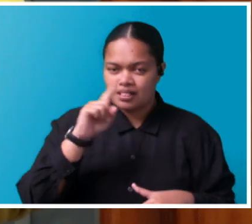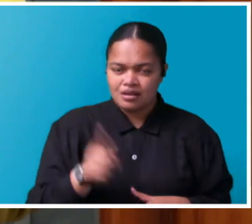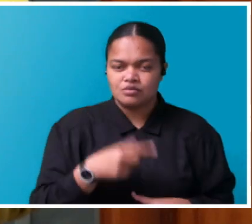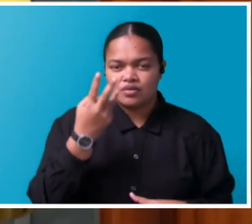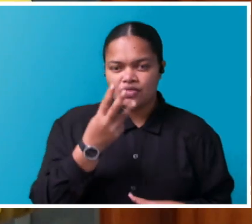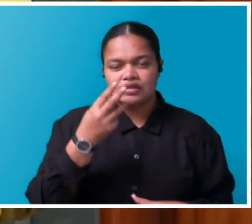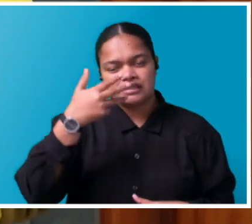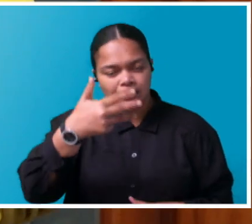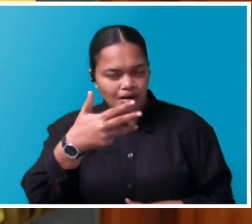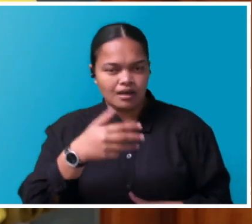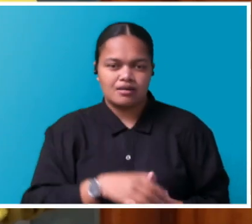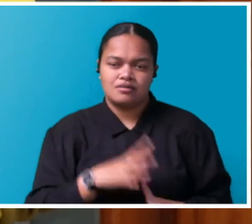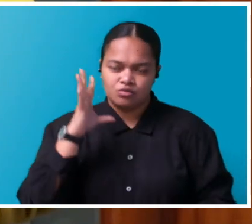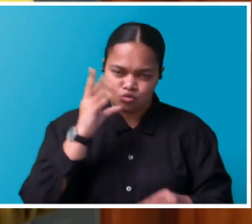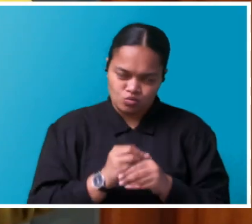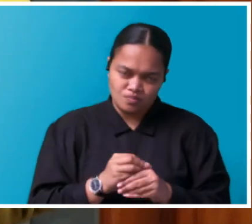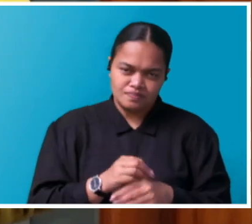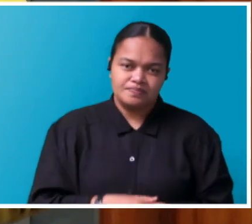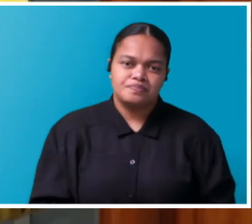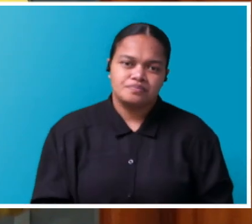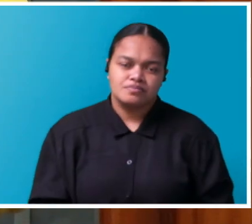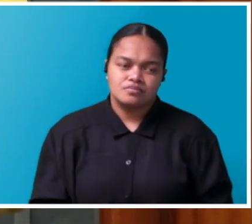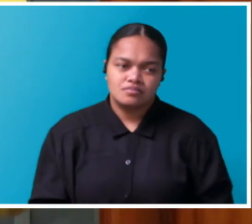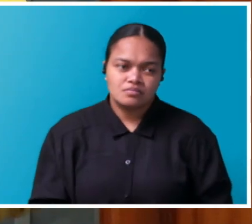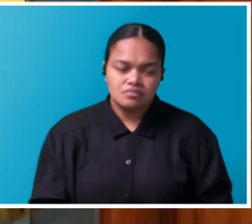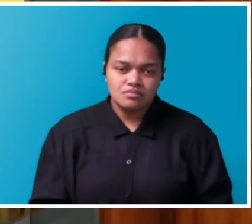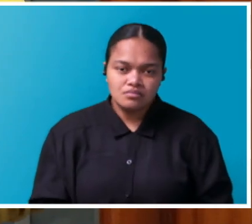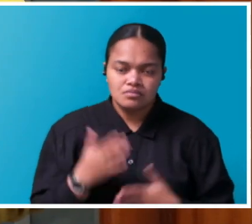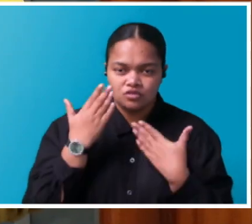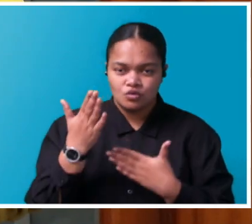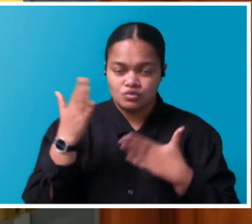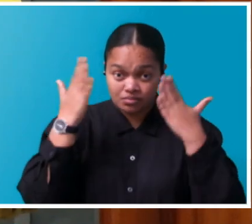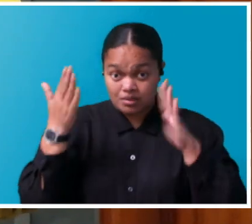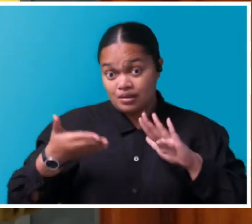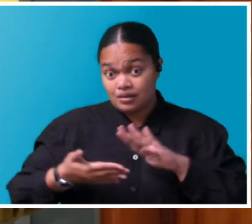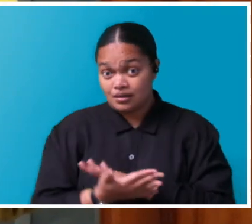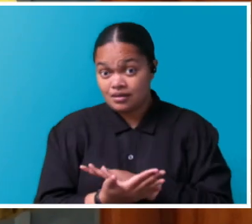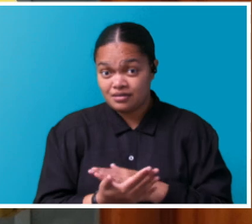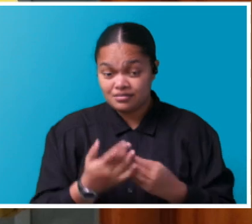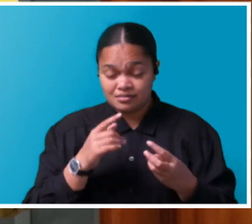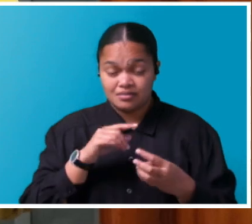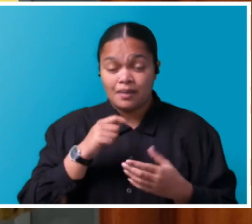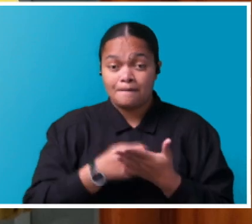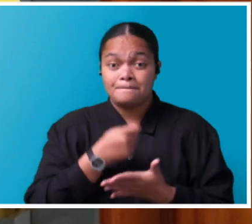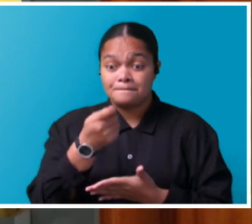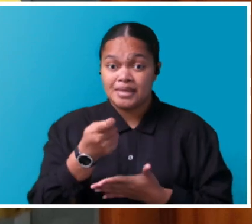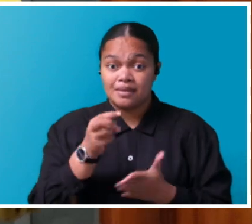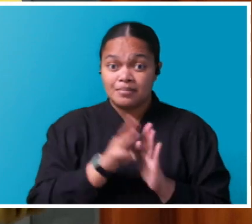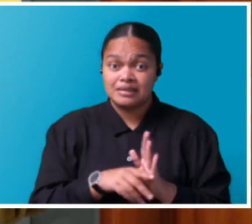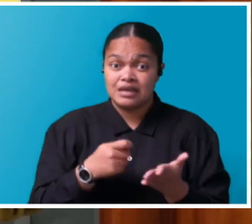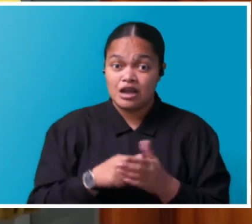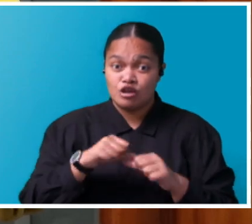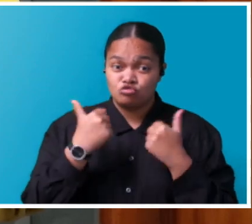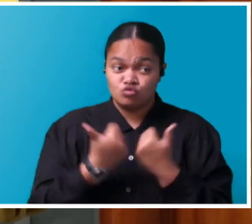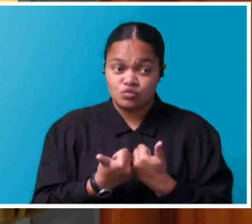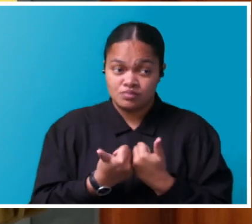19,739 emission reduction units. Honorable Speaker, under the Emission Reduction Payment Agreement with the Carbon